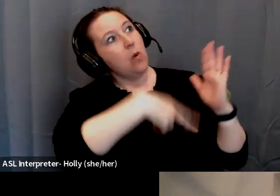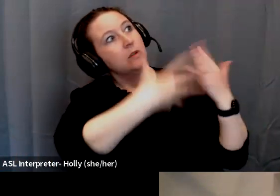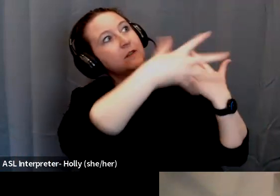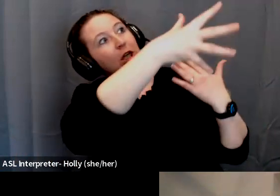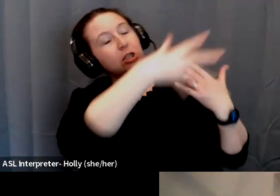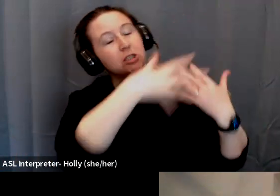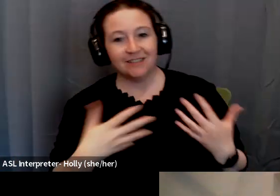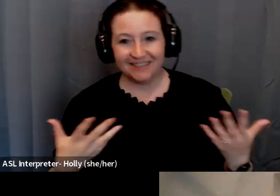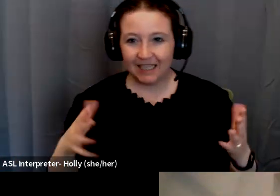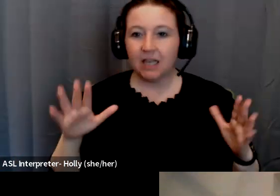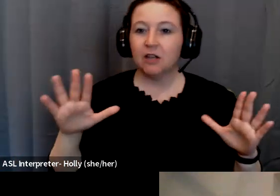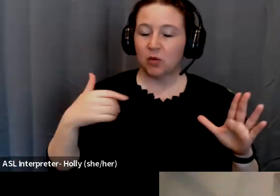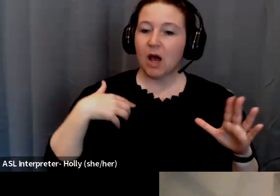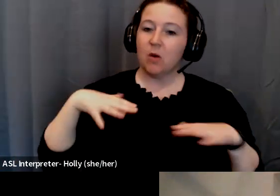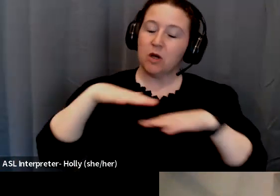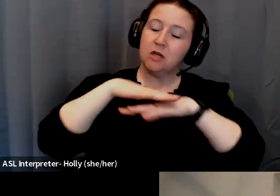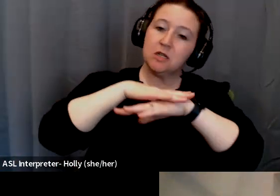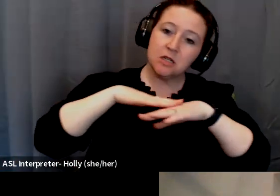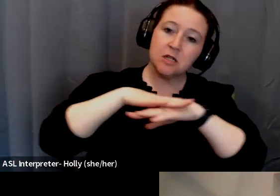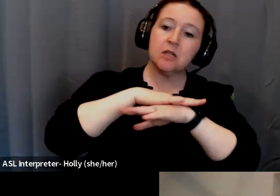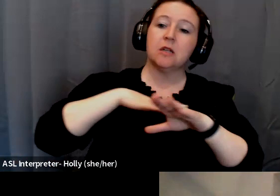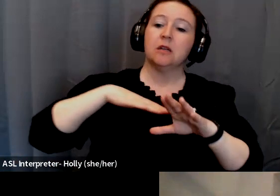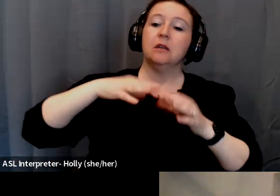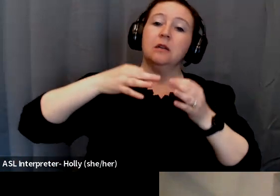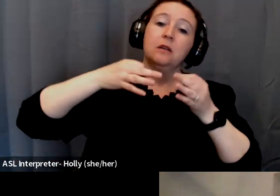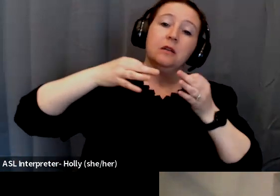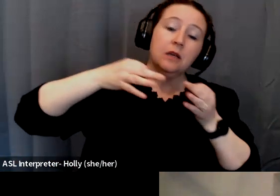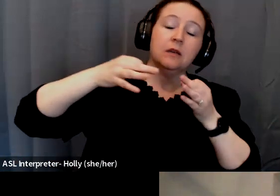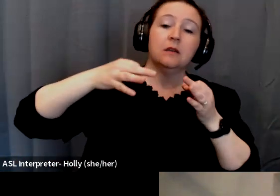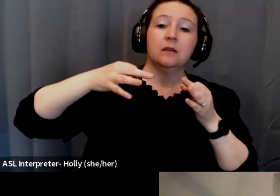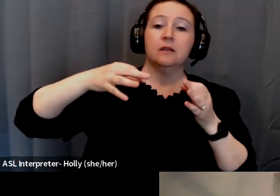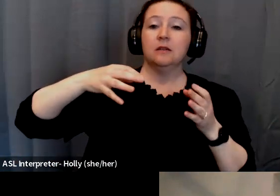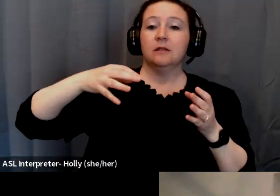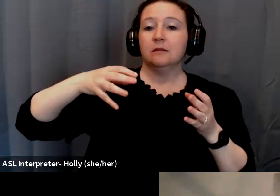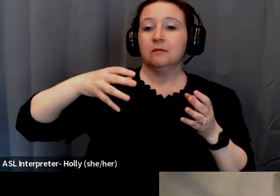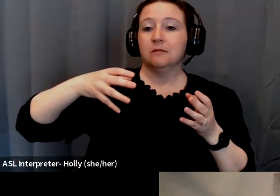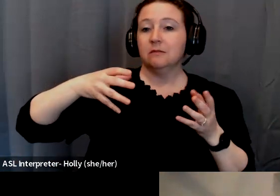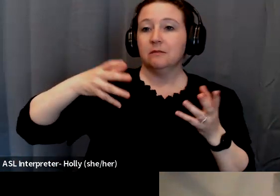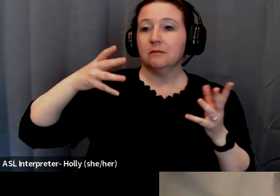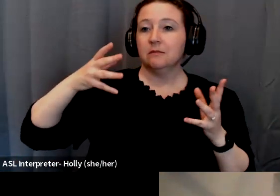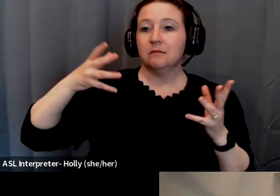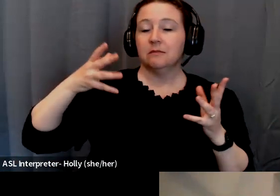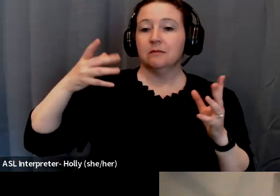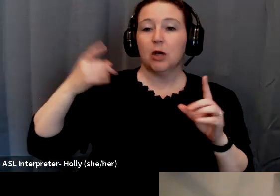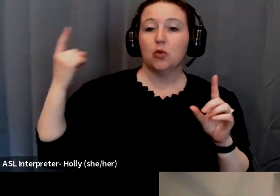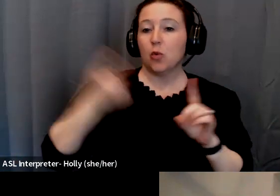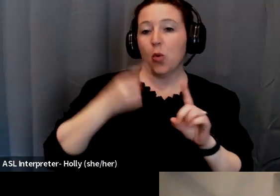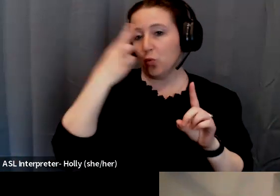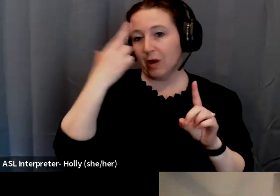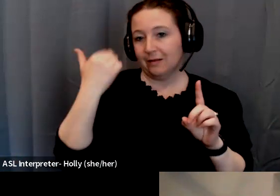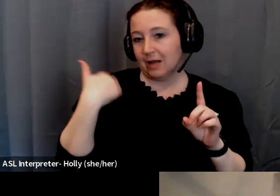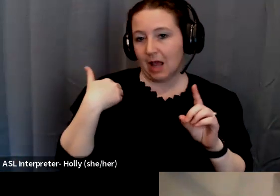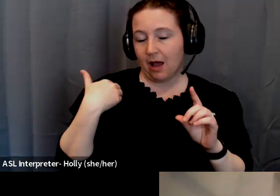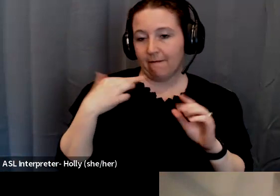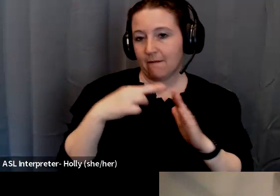to, at a high level, talk about what we're trying to accomplish by having